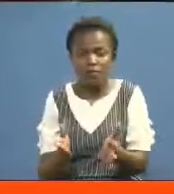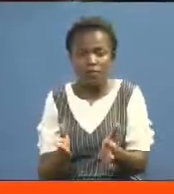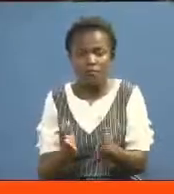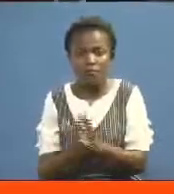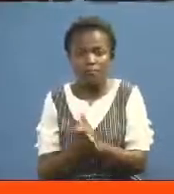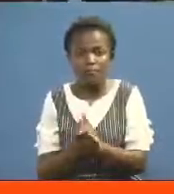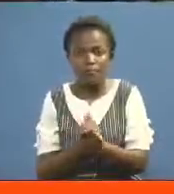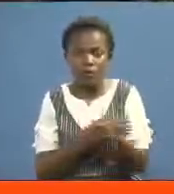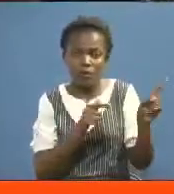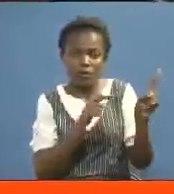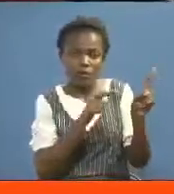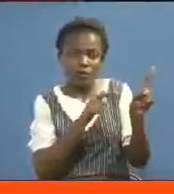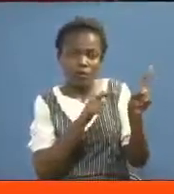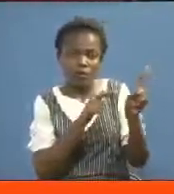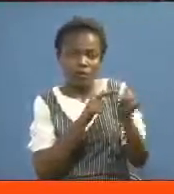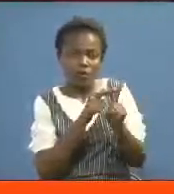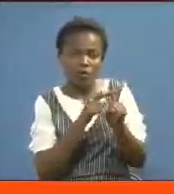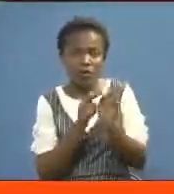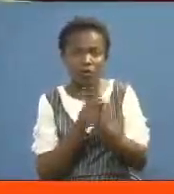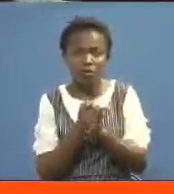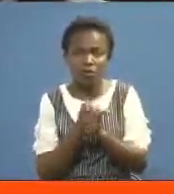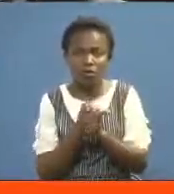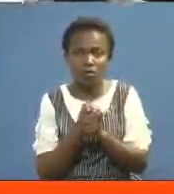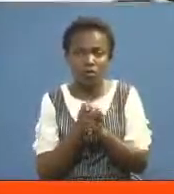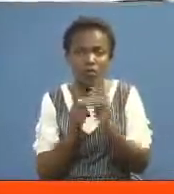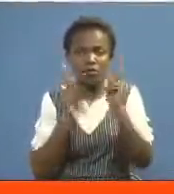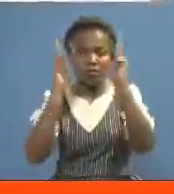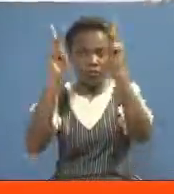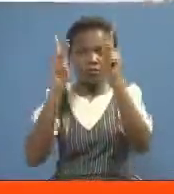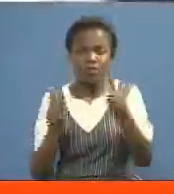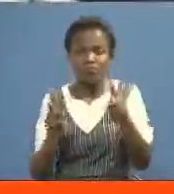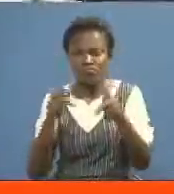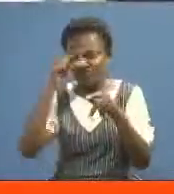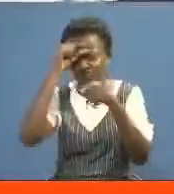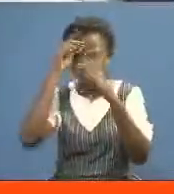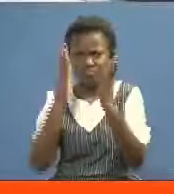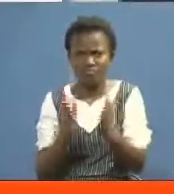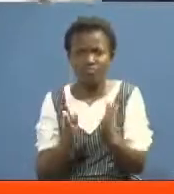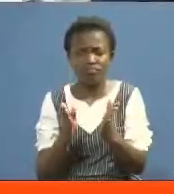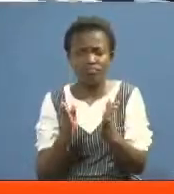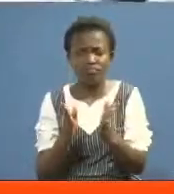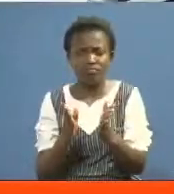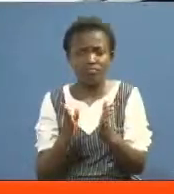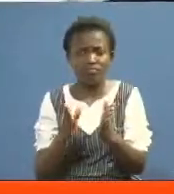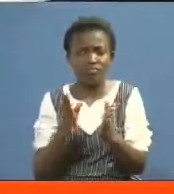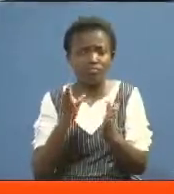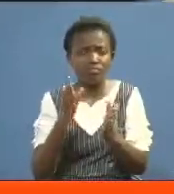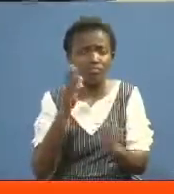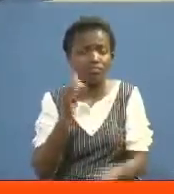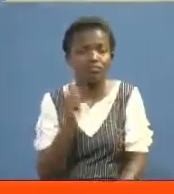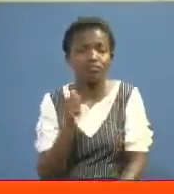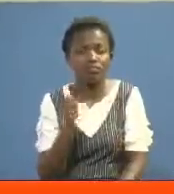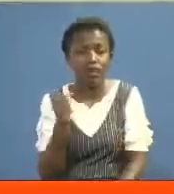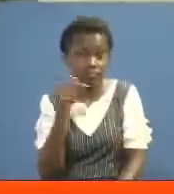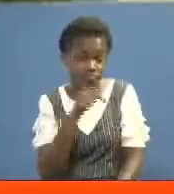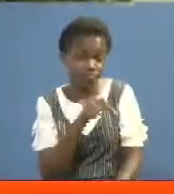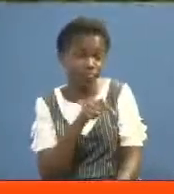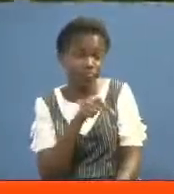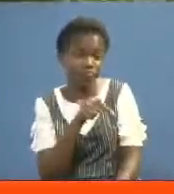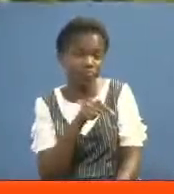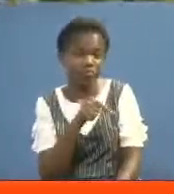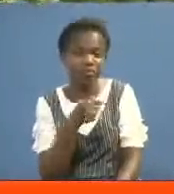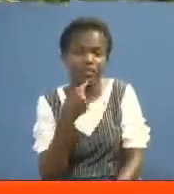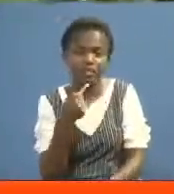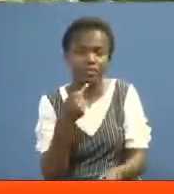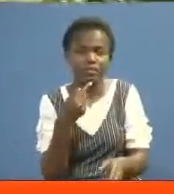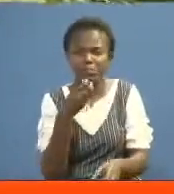gazetted as a tourist attraction site, Kisumu Governor Professor Anyang Nyong'o also vouches for this move, saying